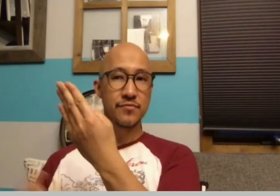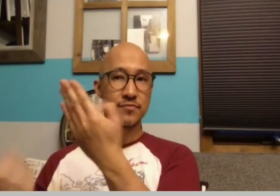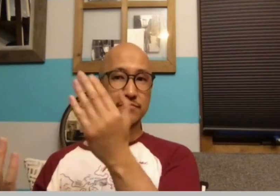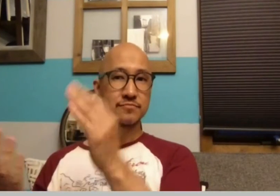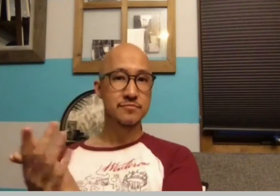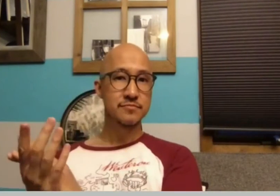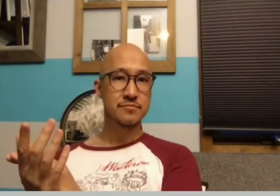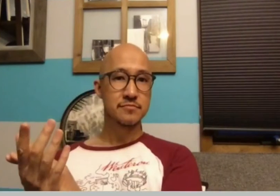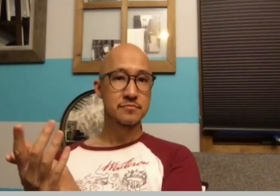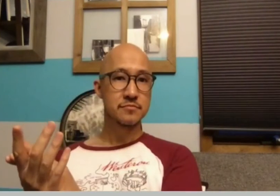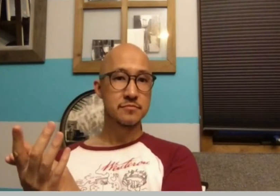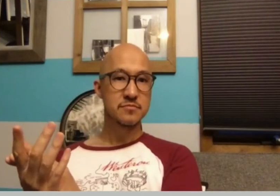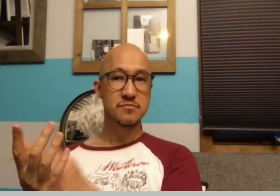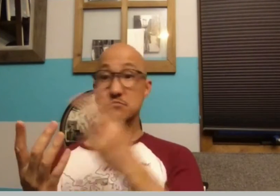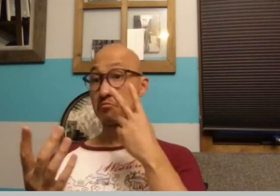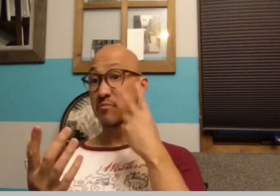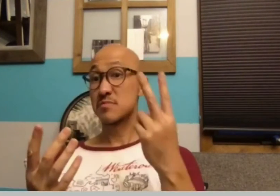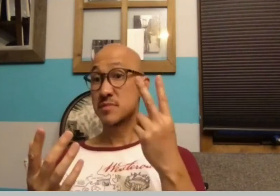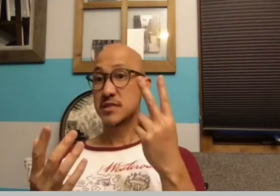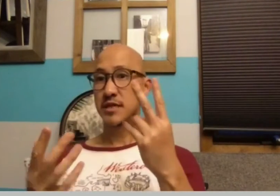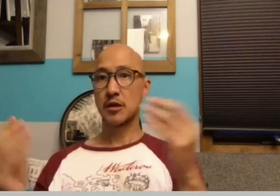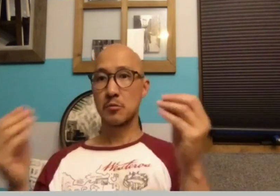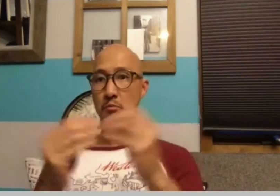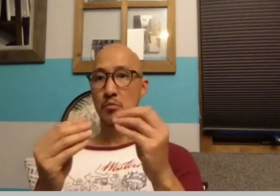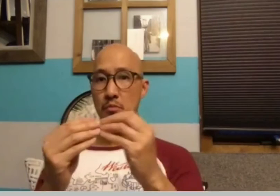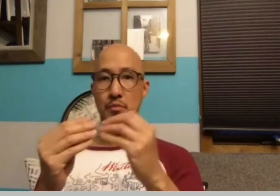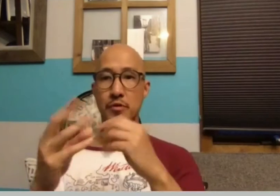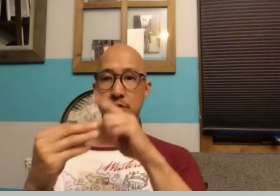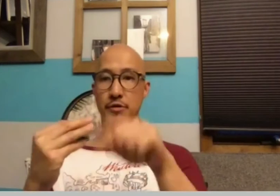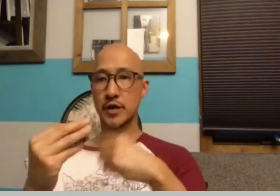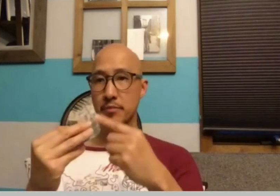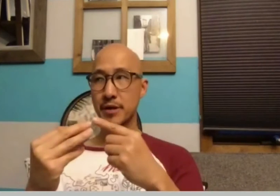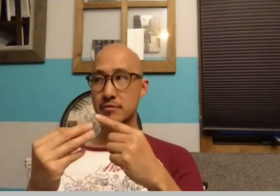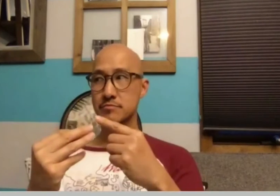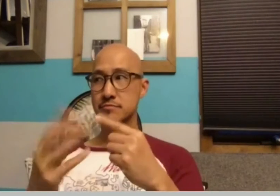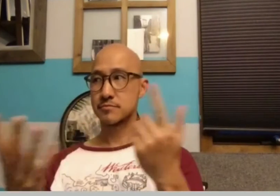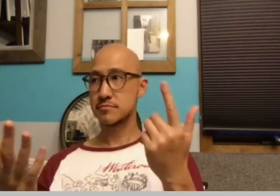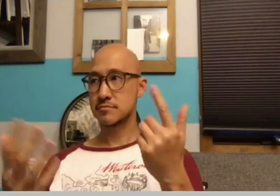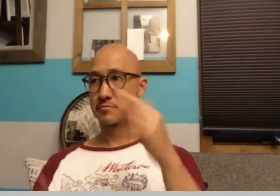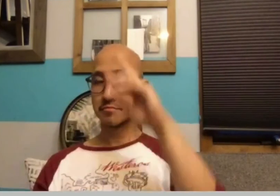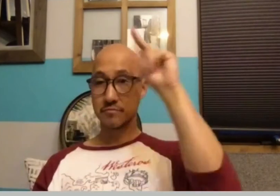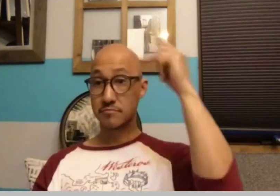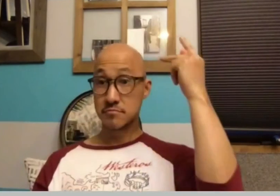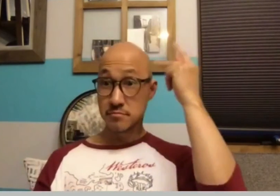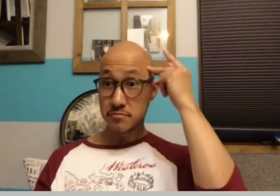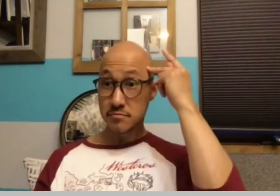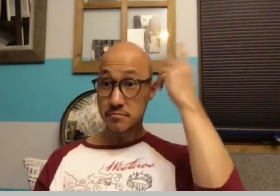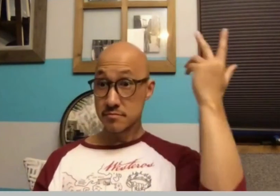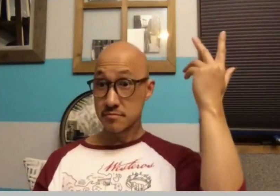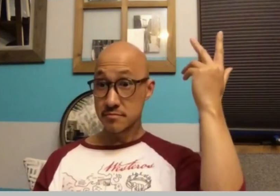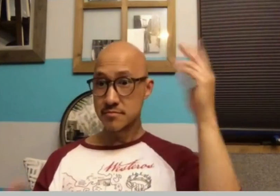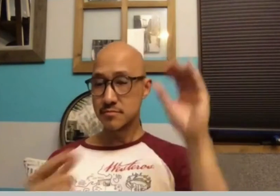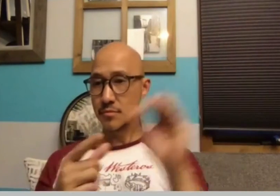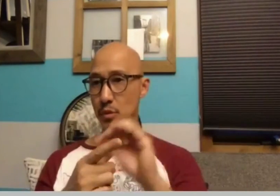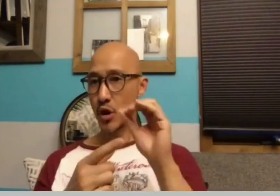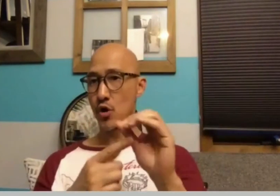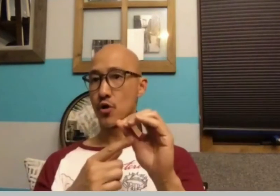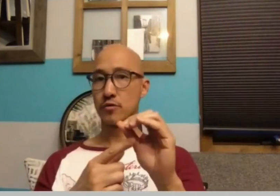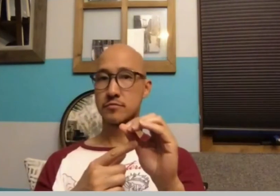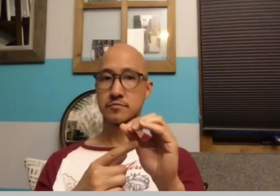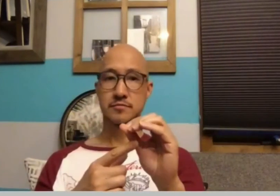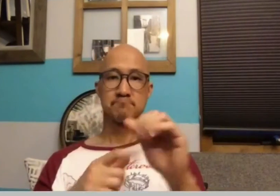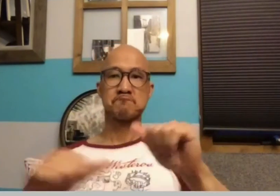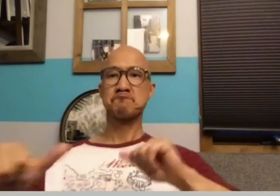that guy's a Democrat, a socialist, or something else? Or a director of IPS that directs software? Like what does the world see when they look at us?